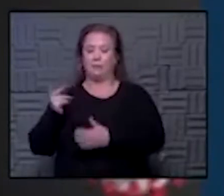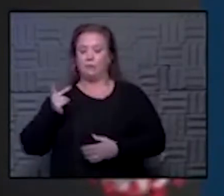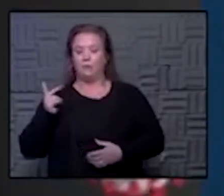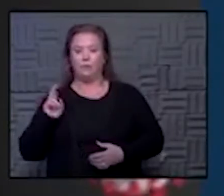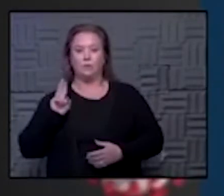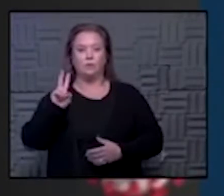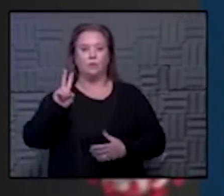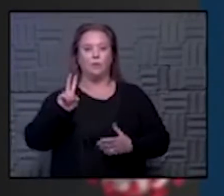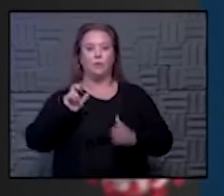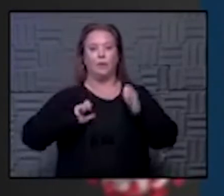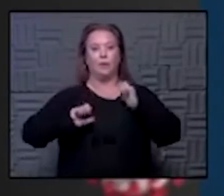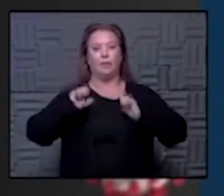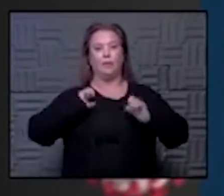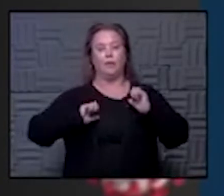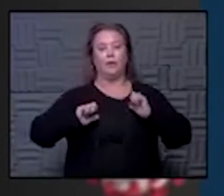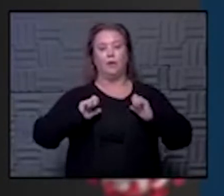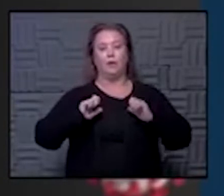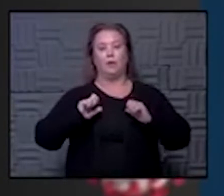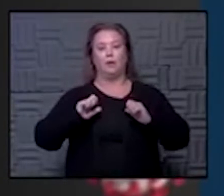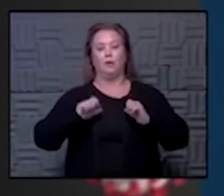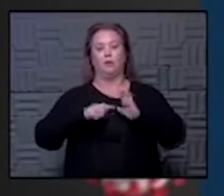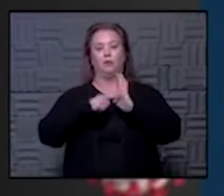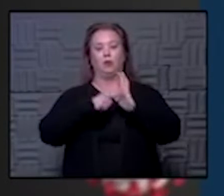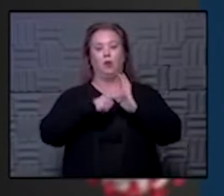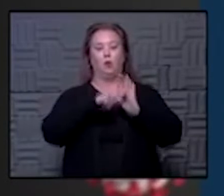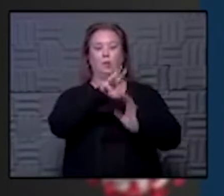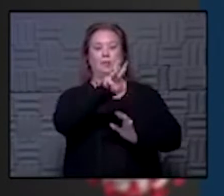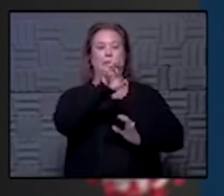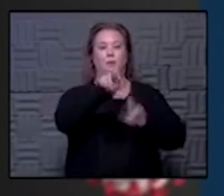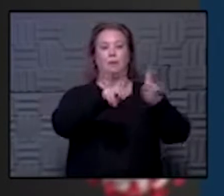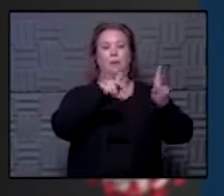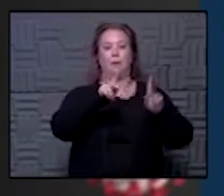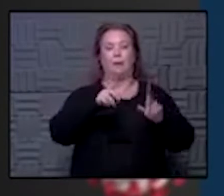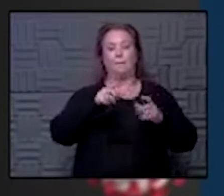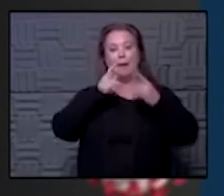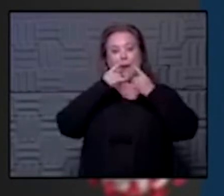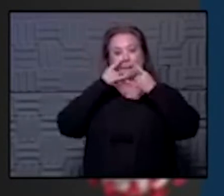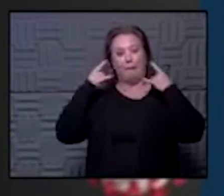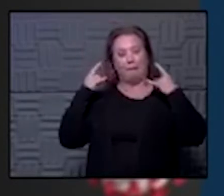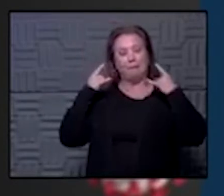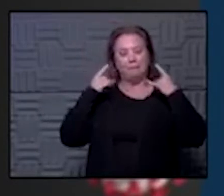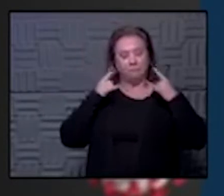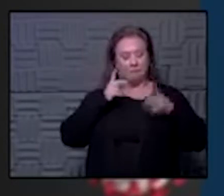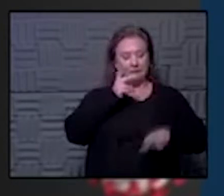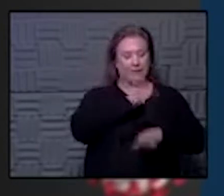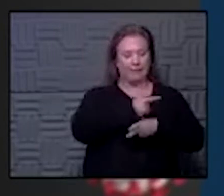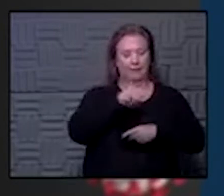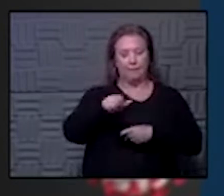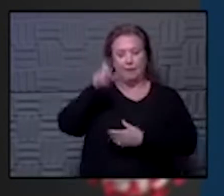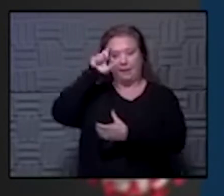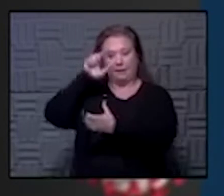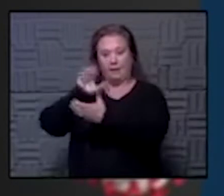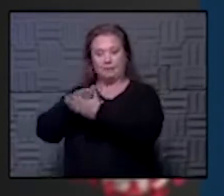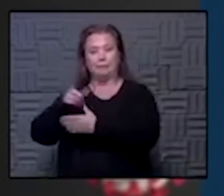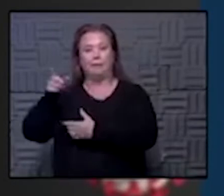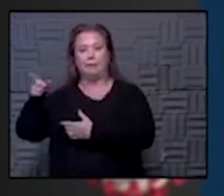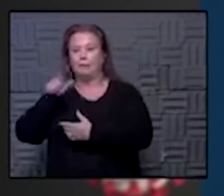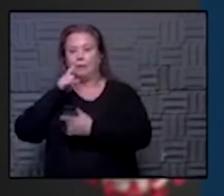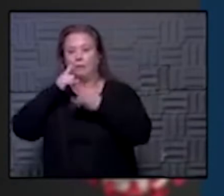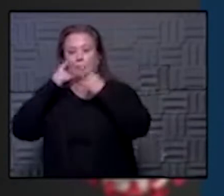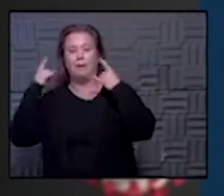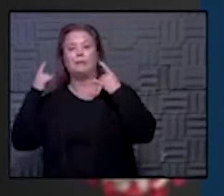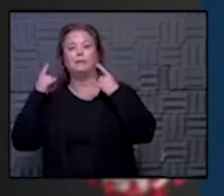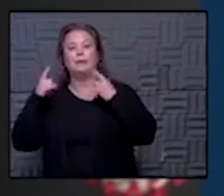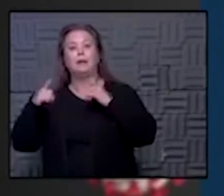attended a live theater show with 600 people. I kept my mask on while my husband and some others did not. He tested positive for COVID-19